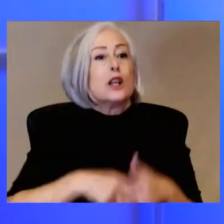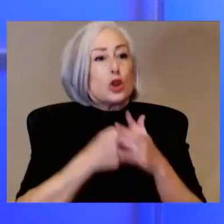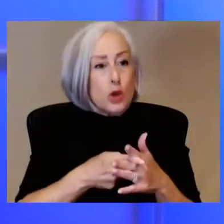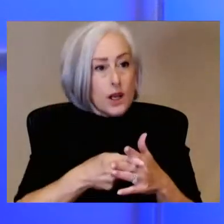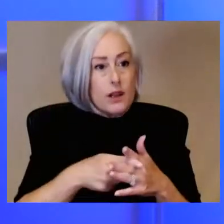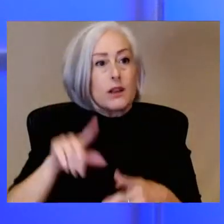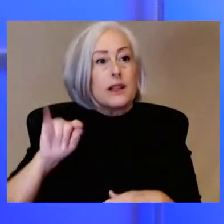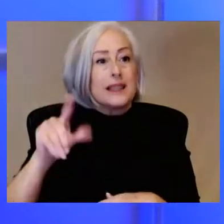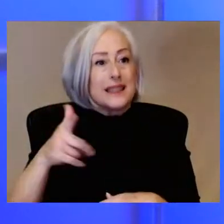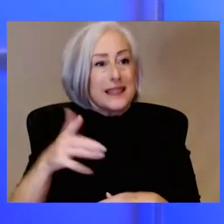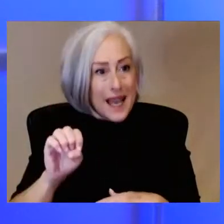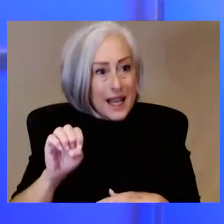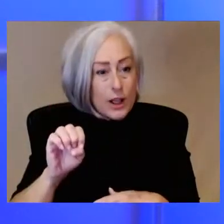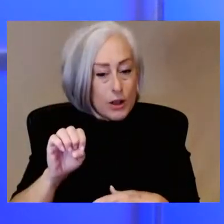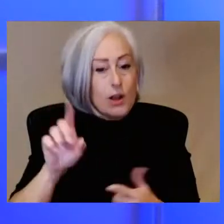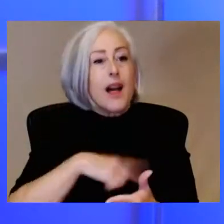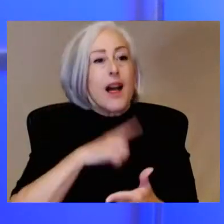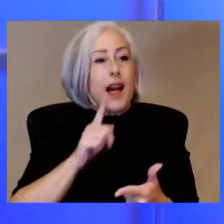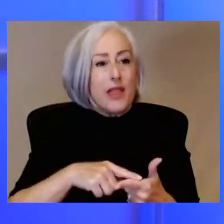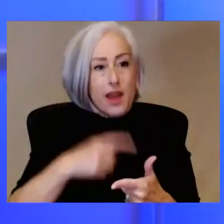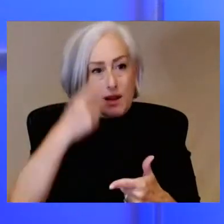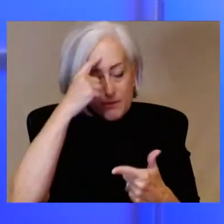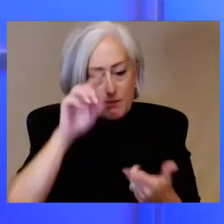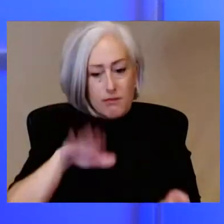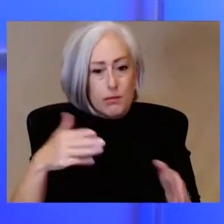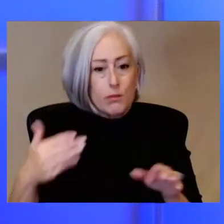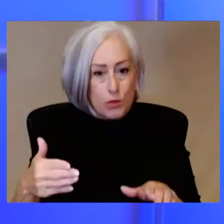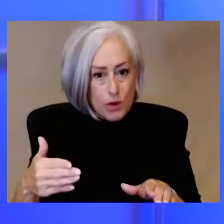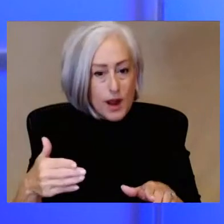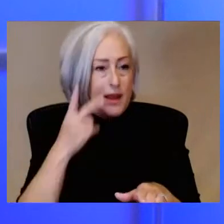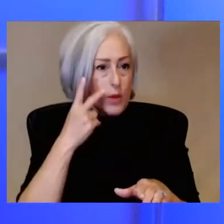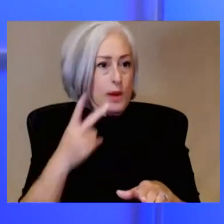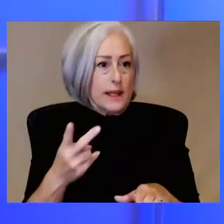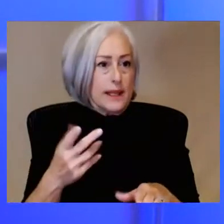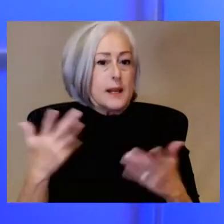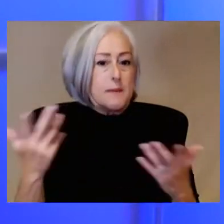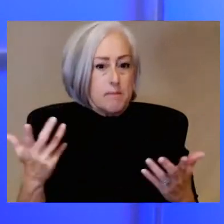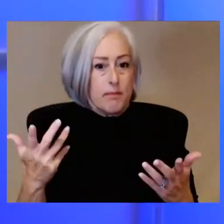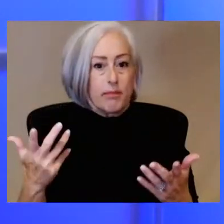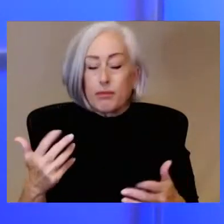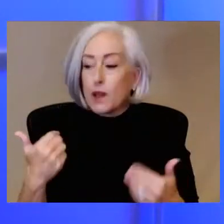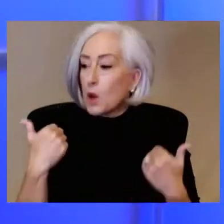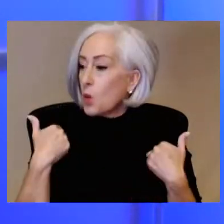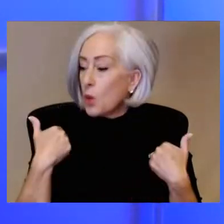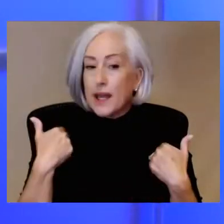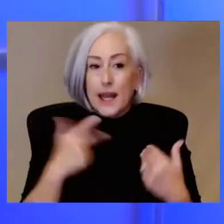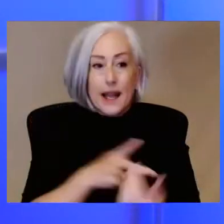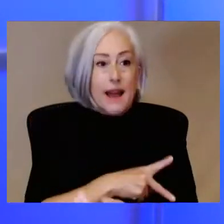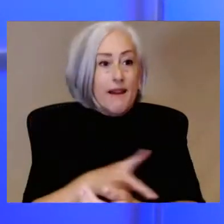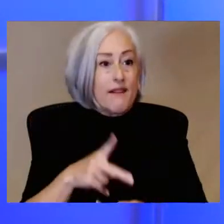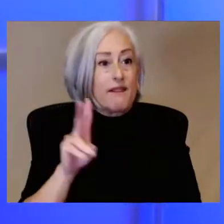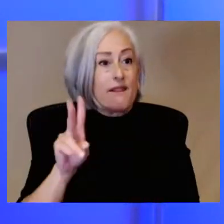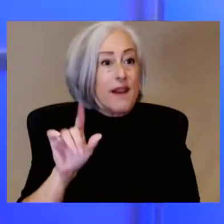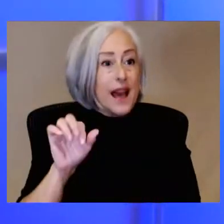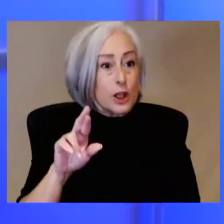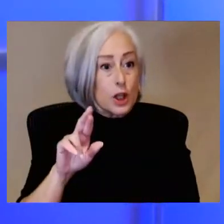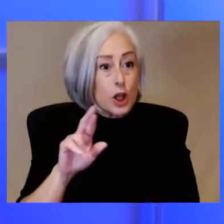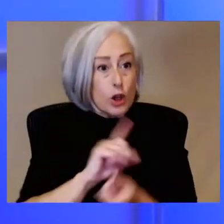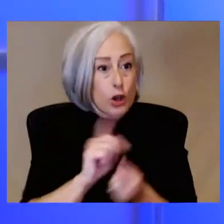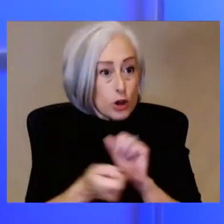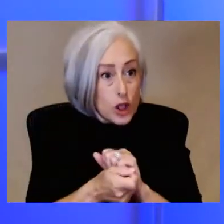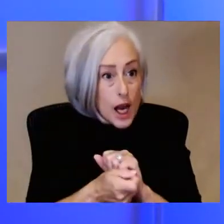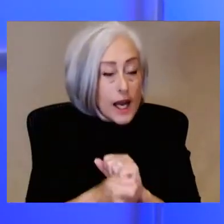And so that's one theory, but there's many others. There's vascular changes in Alzheimer's disease, there's metabolic changes in the